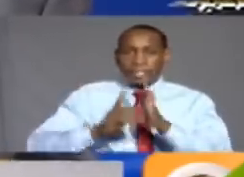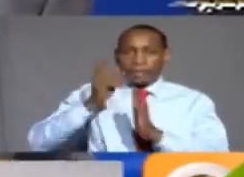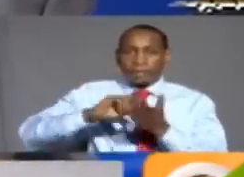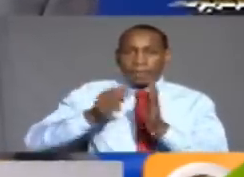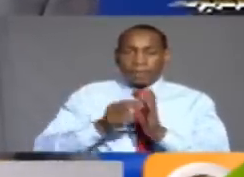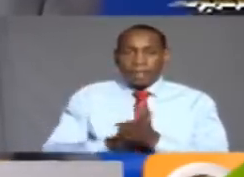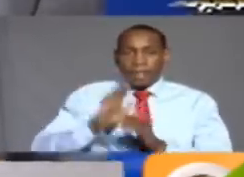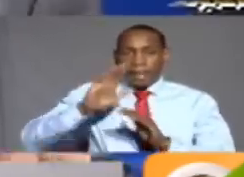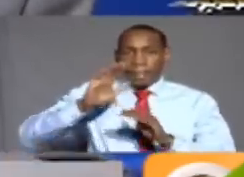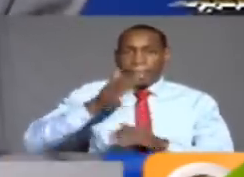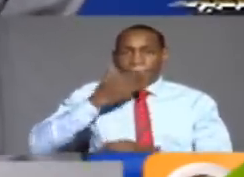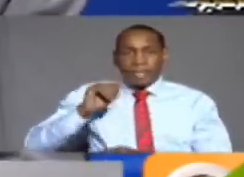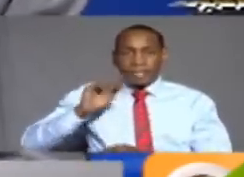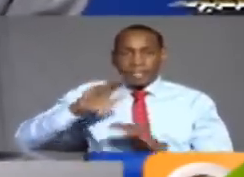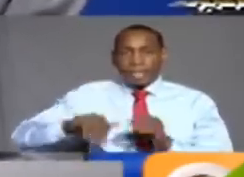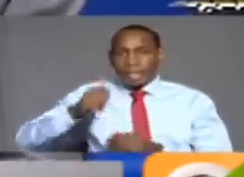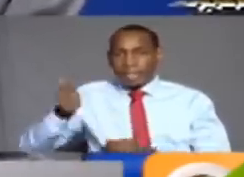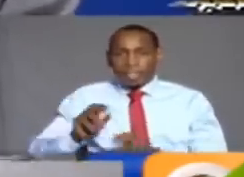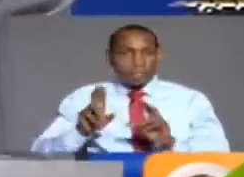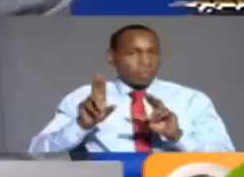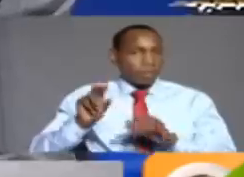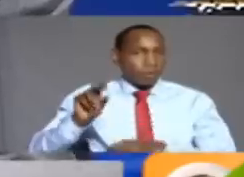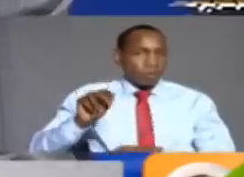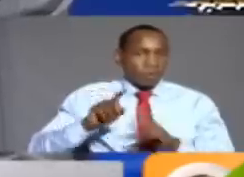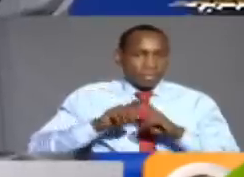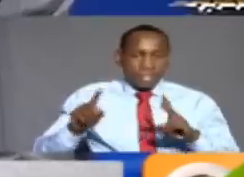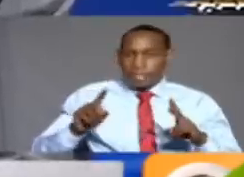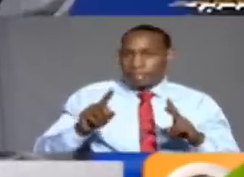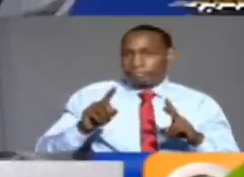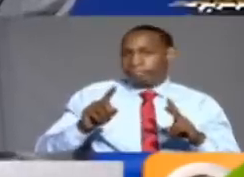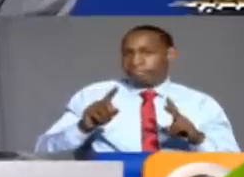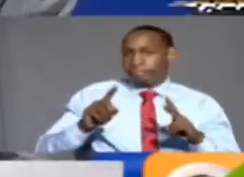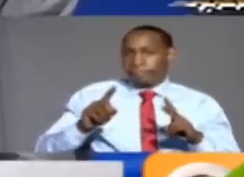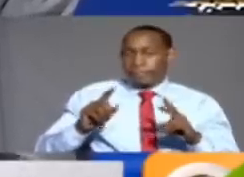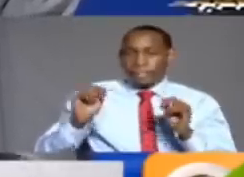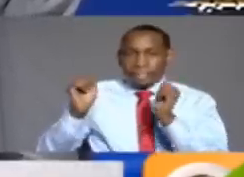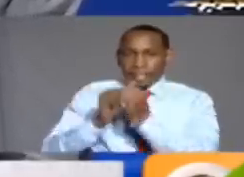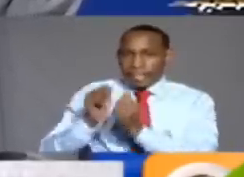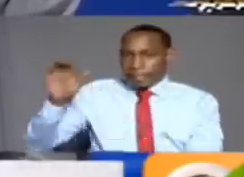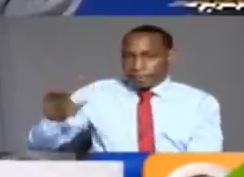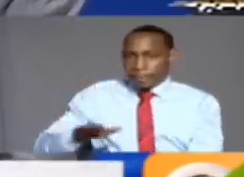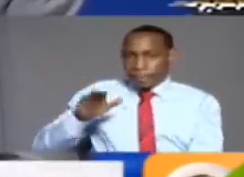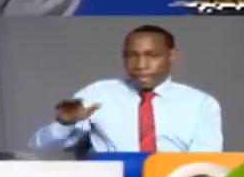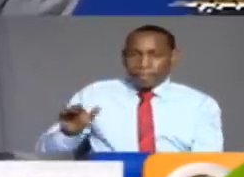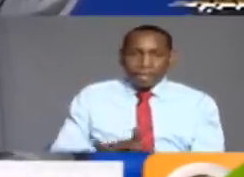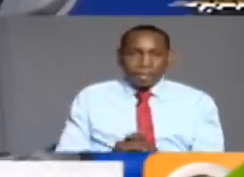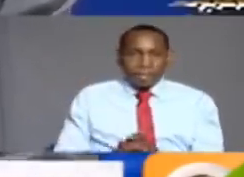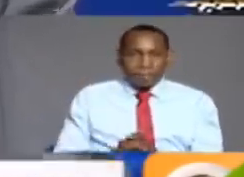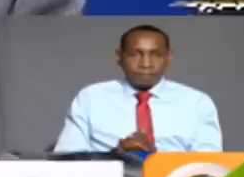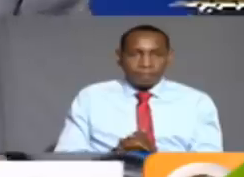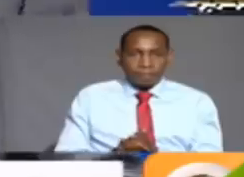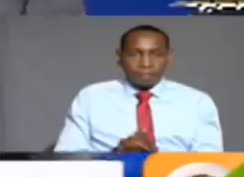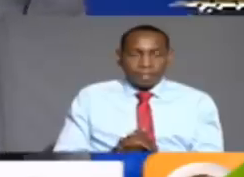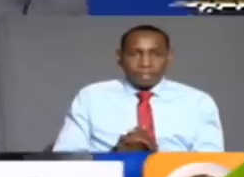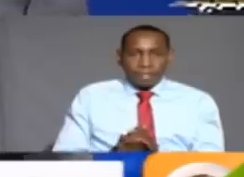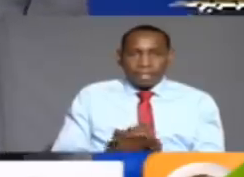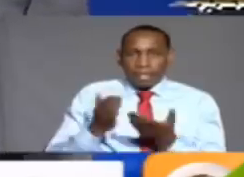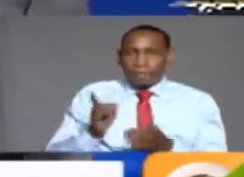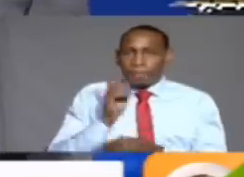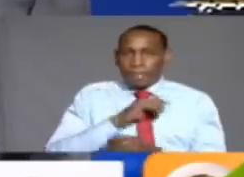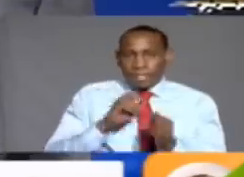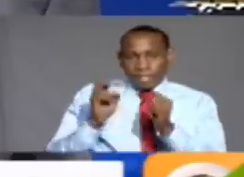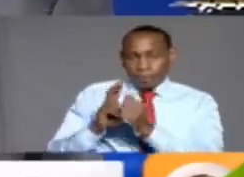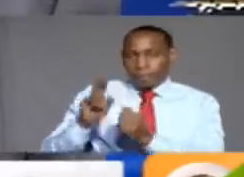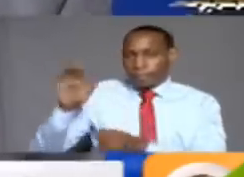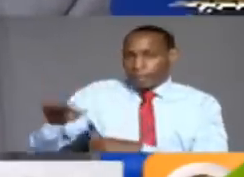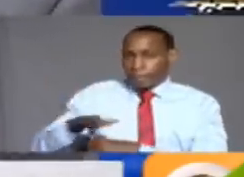better than them? No. I just started, you know, in the 10th parliament or in the 11th parliament, which I'm now completing in the 12th